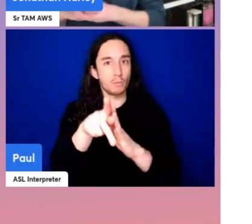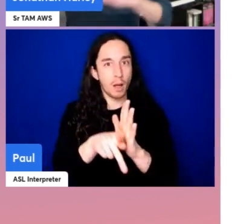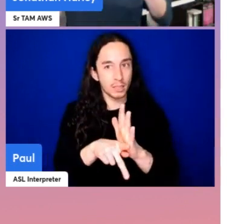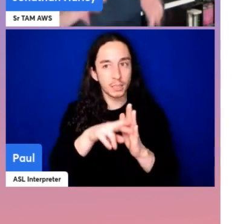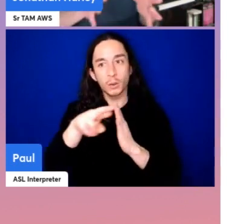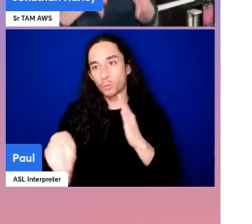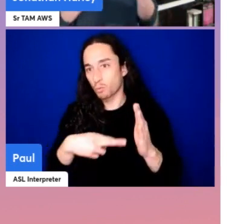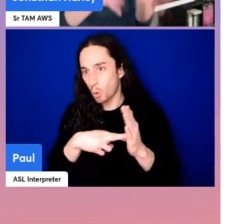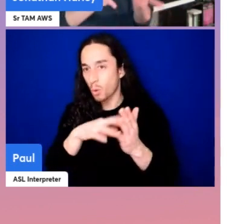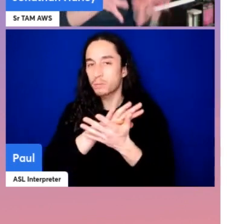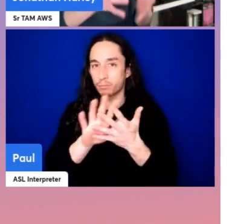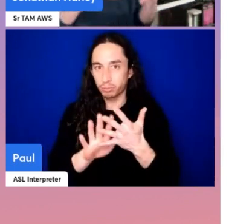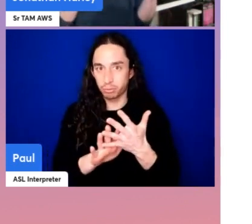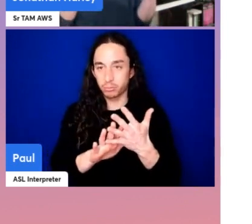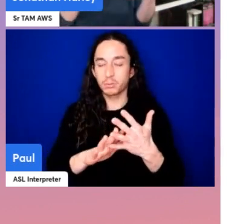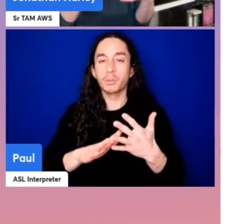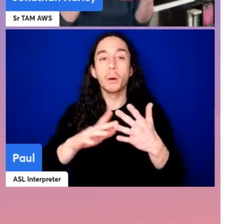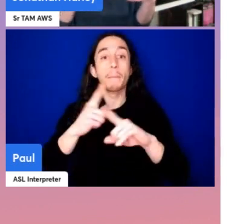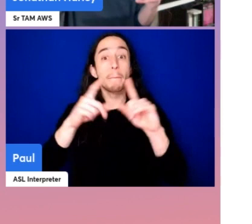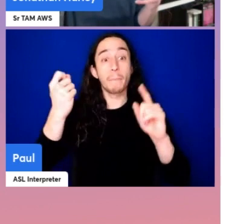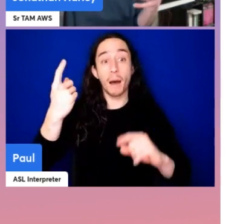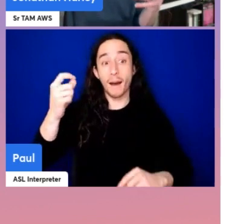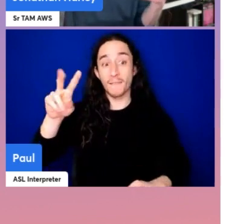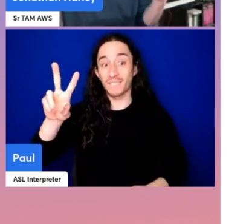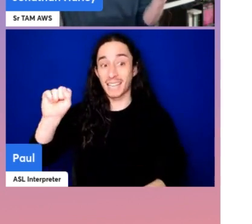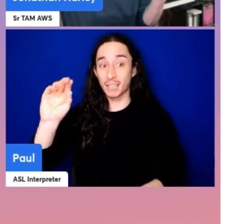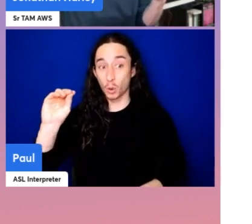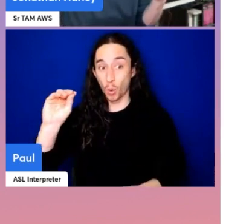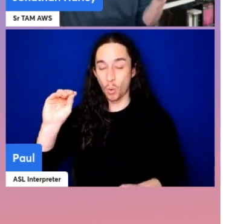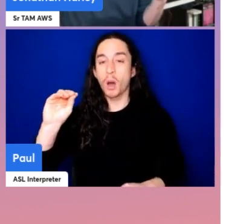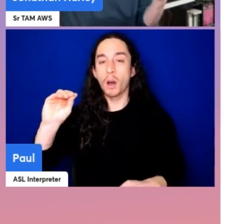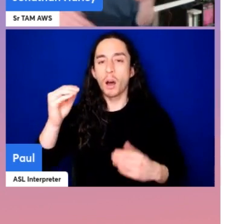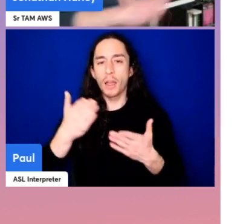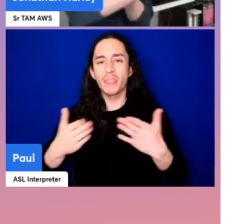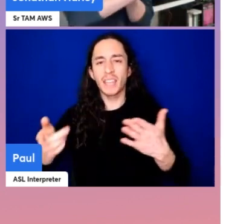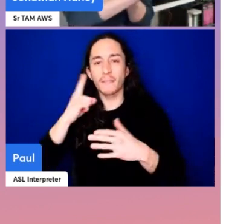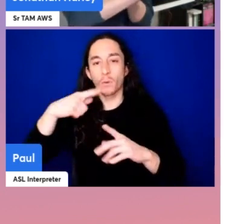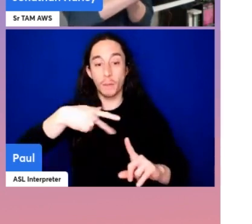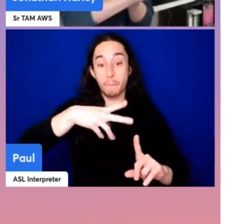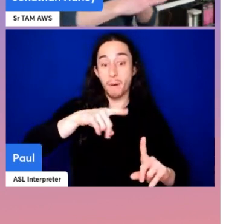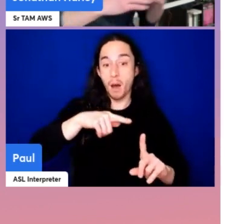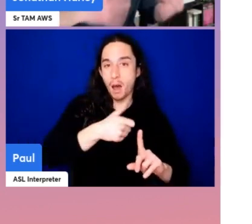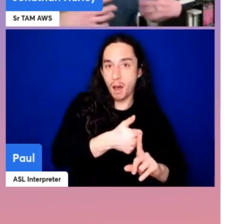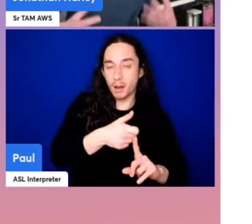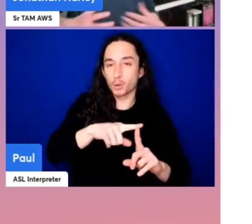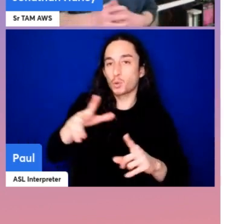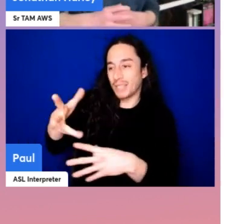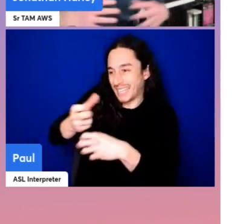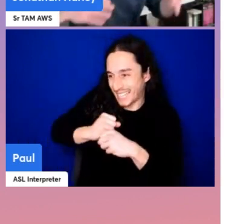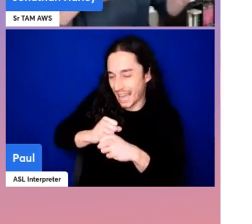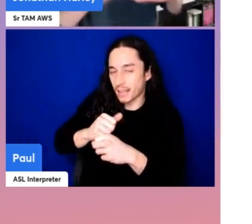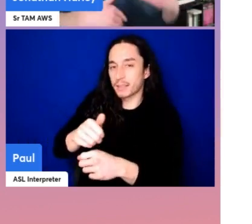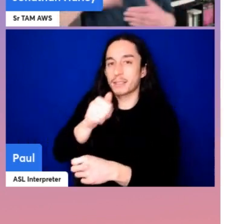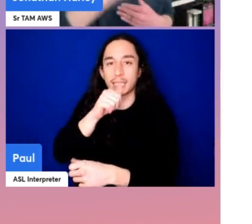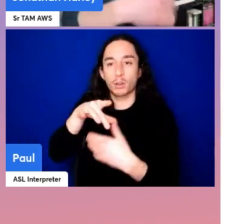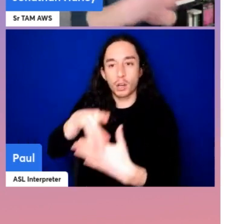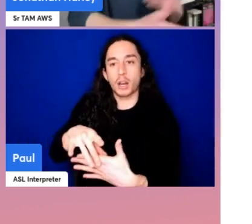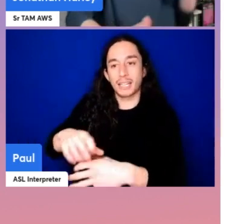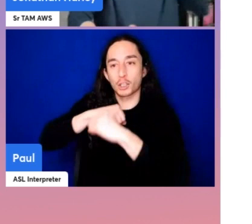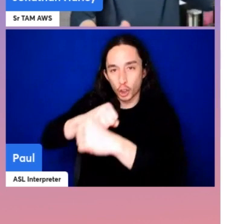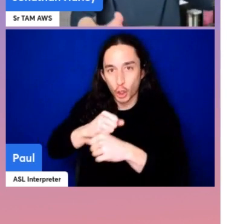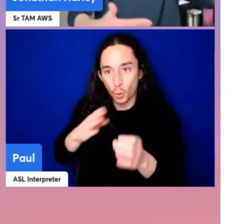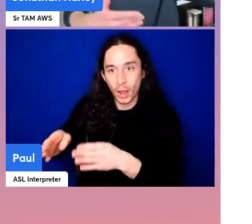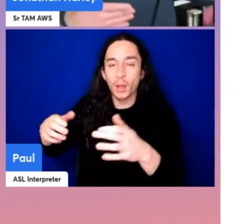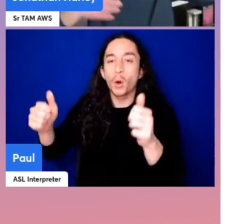have you. But VSO is a vehicle for the pod to get the secret contents in a secure fashion without